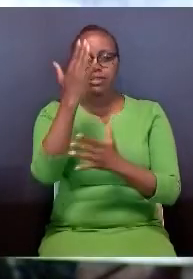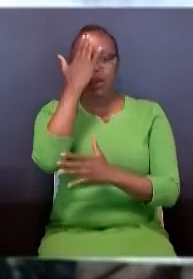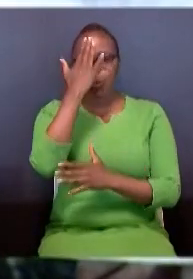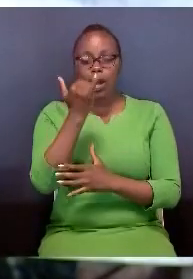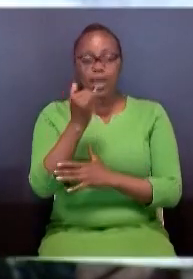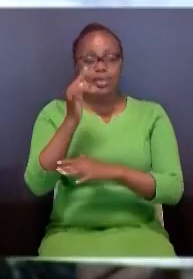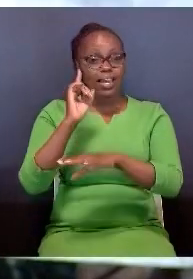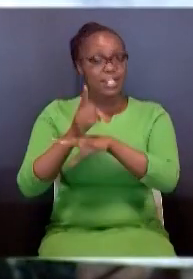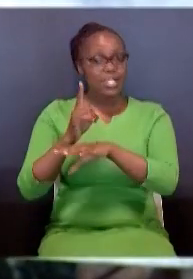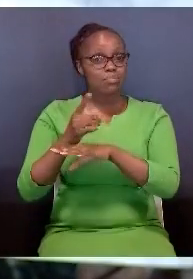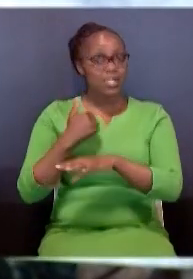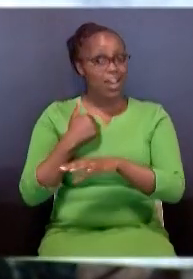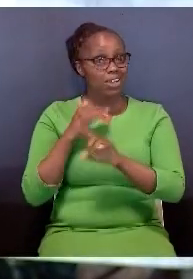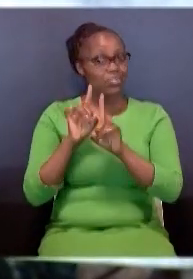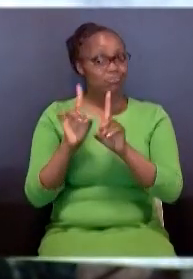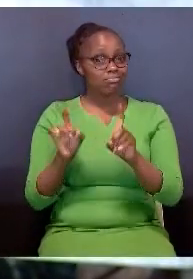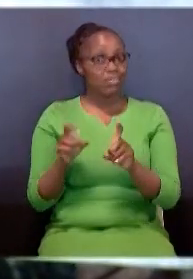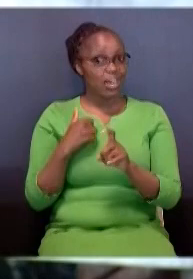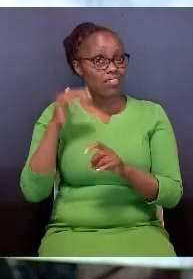because of discipline?